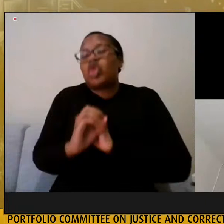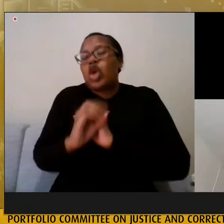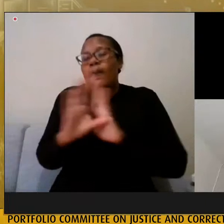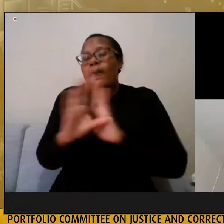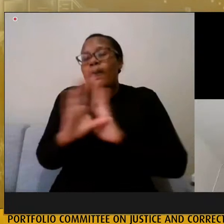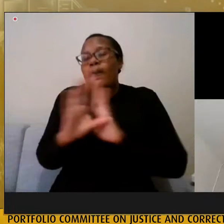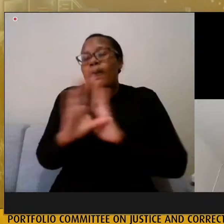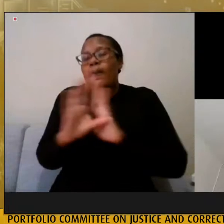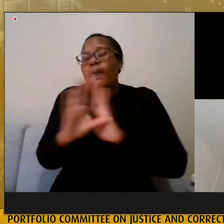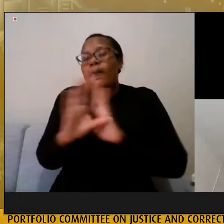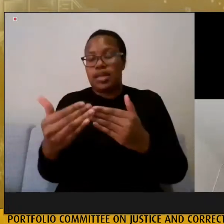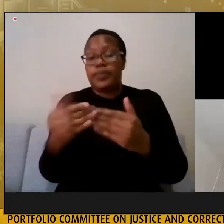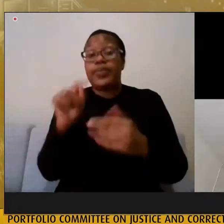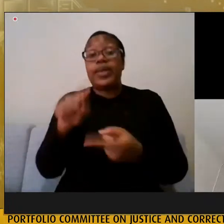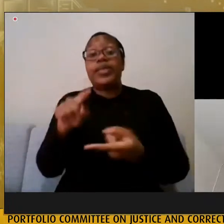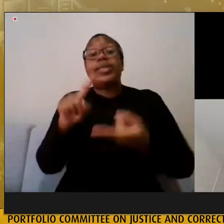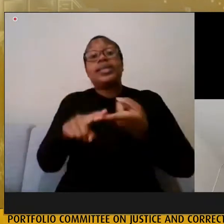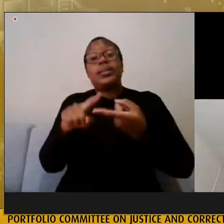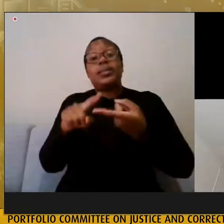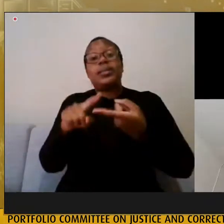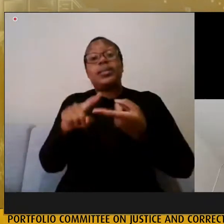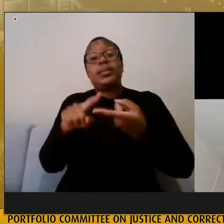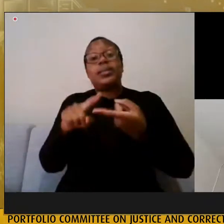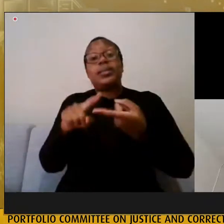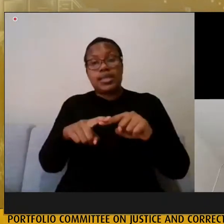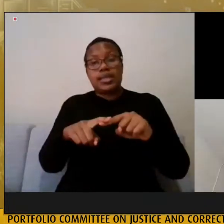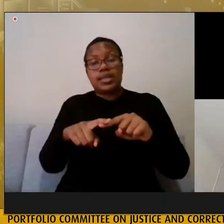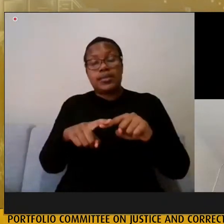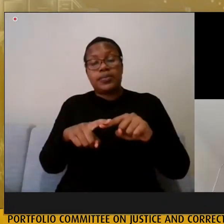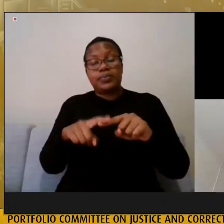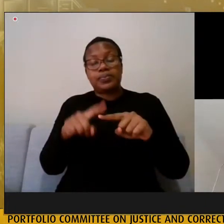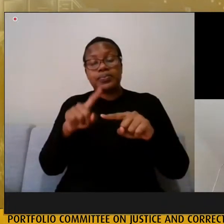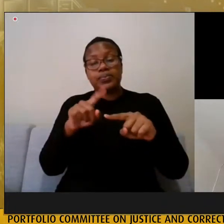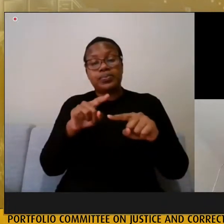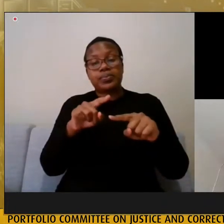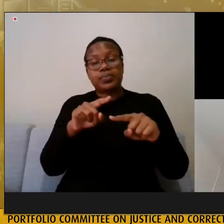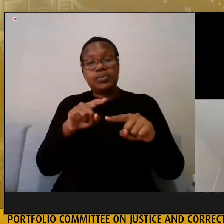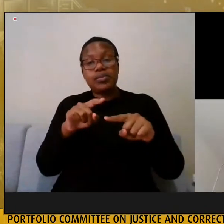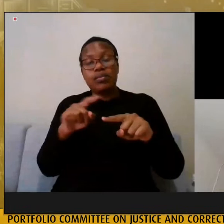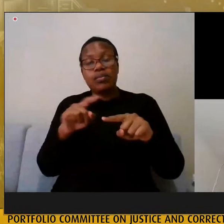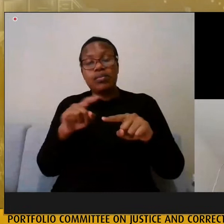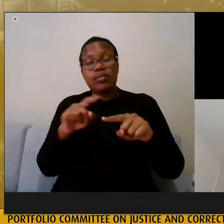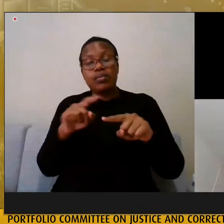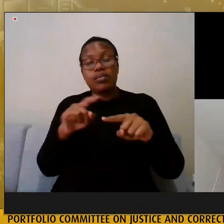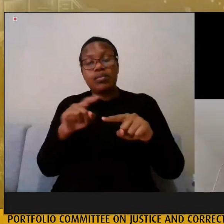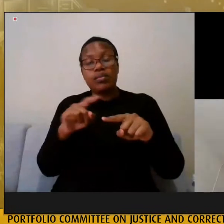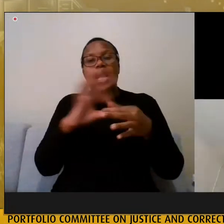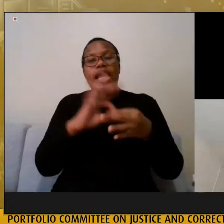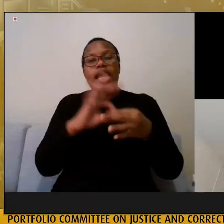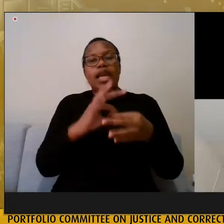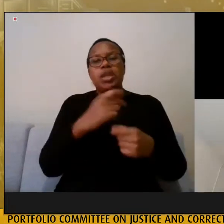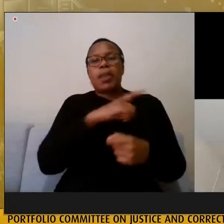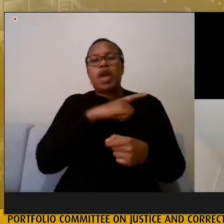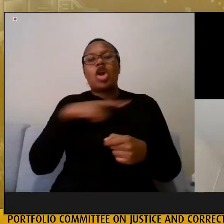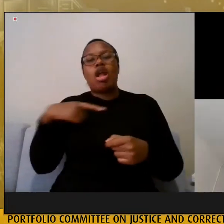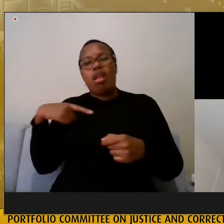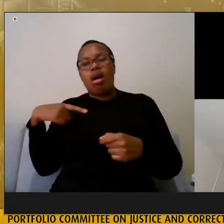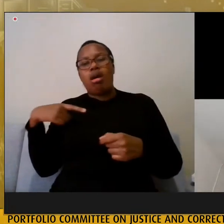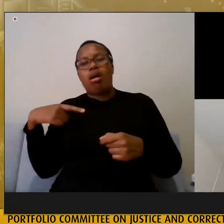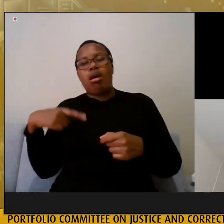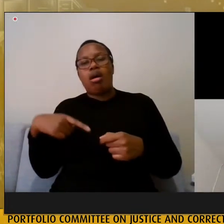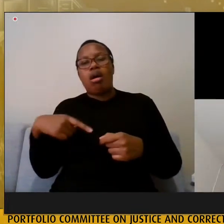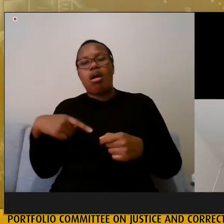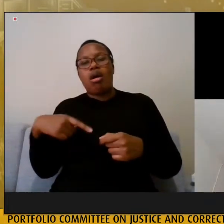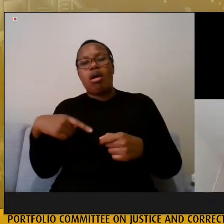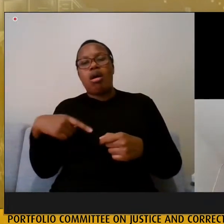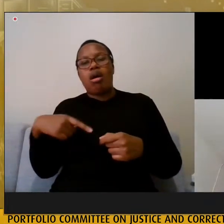This depends on, can I just link it to the question how long it will take? It depends on